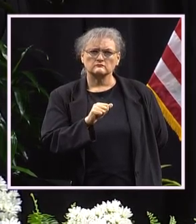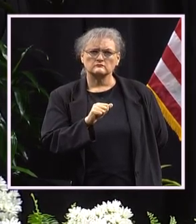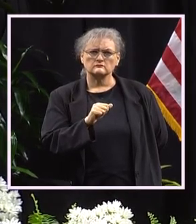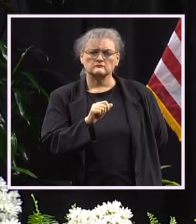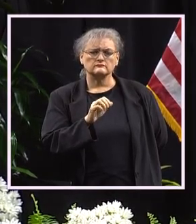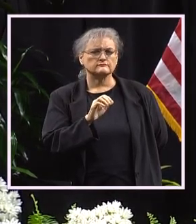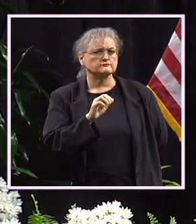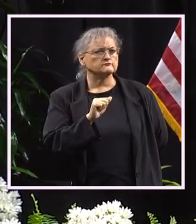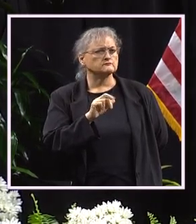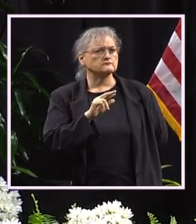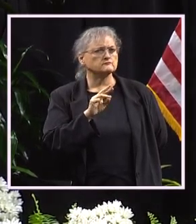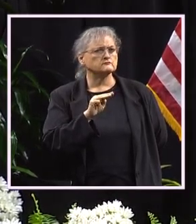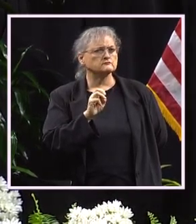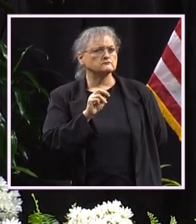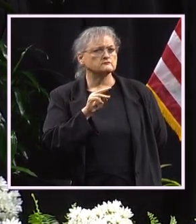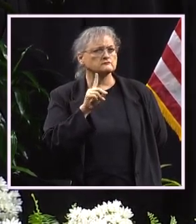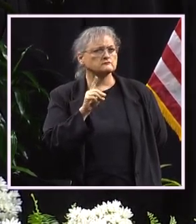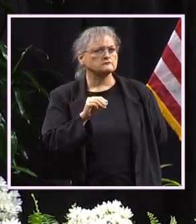Armando Torres Cum Laude,